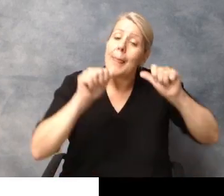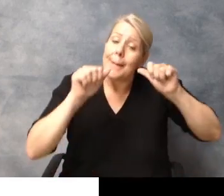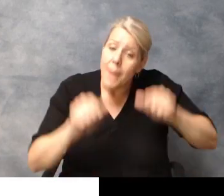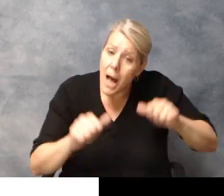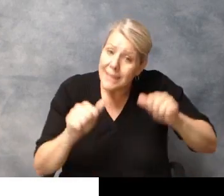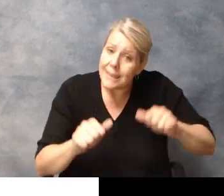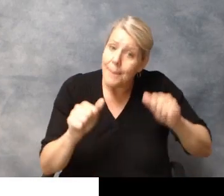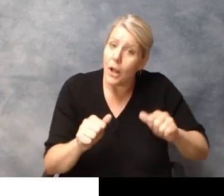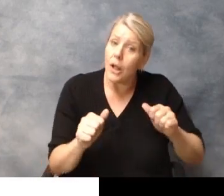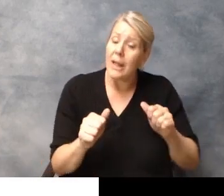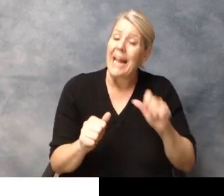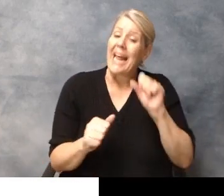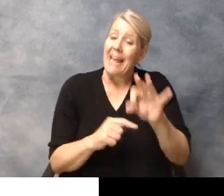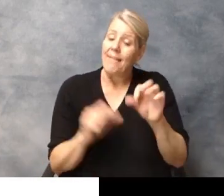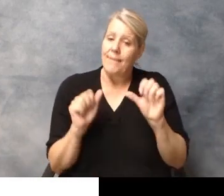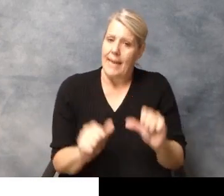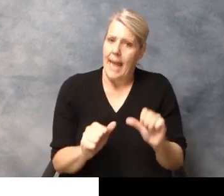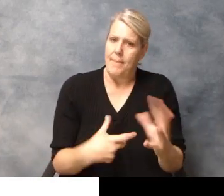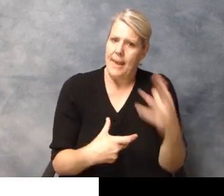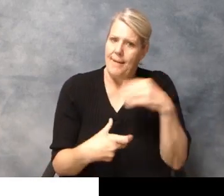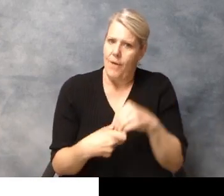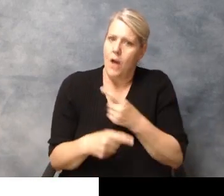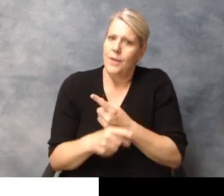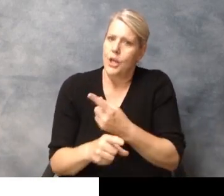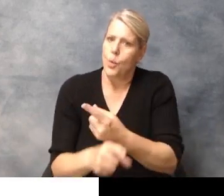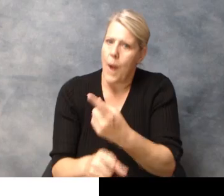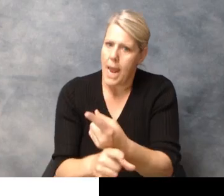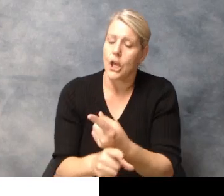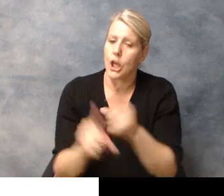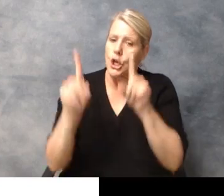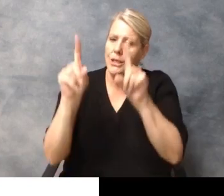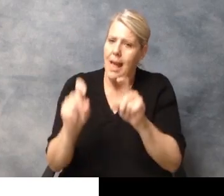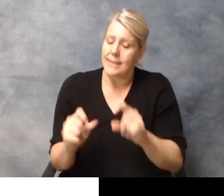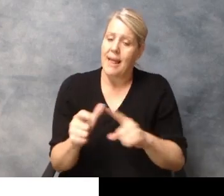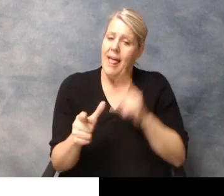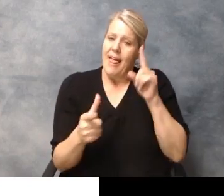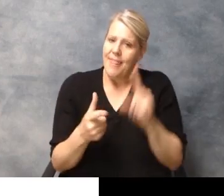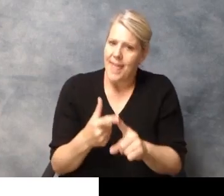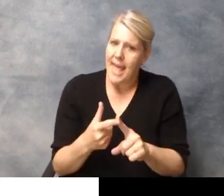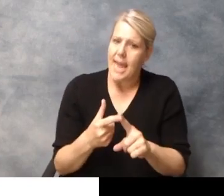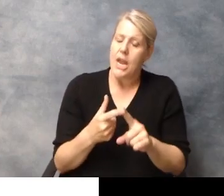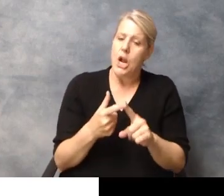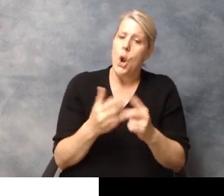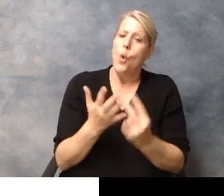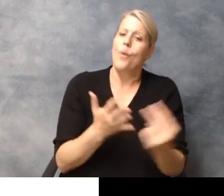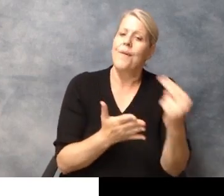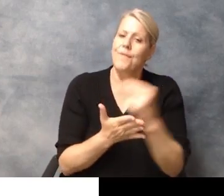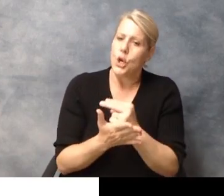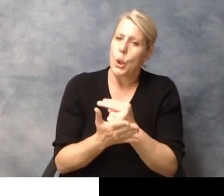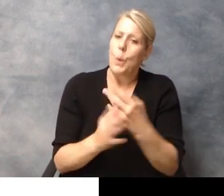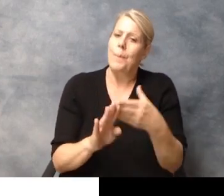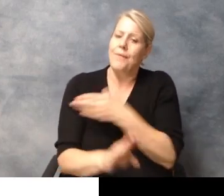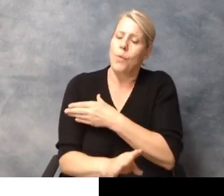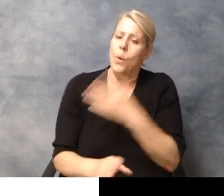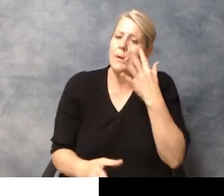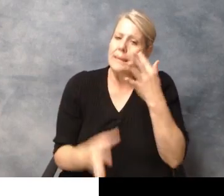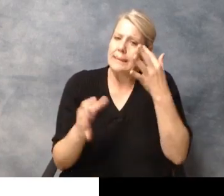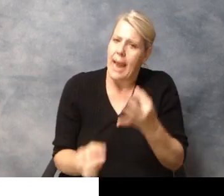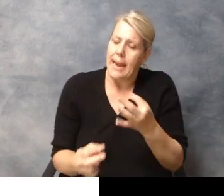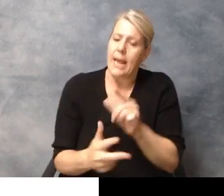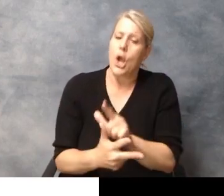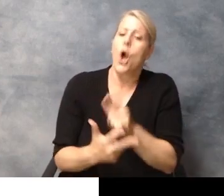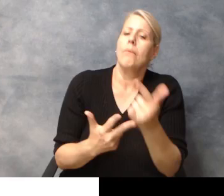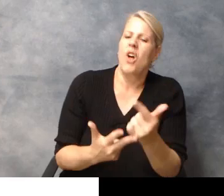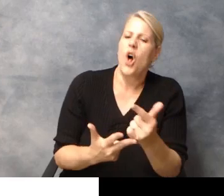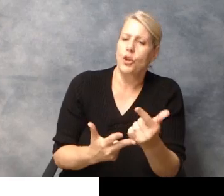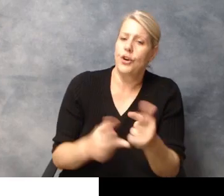student first, then review student information and decisions for considering the student for alternate assessment. If the ARC agrees